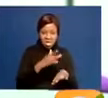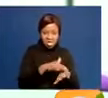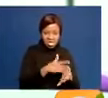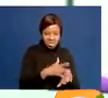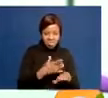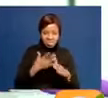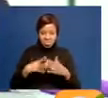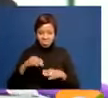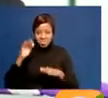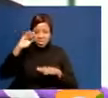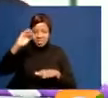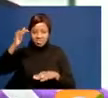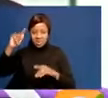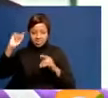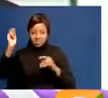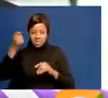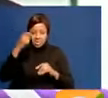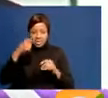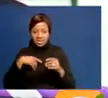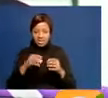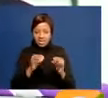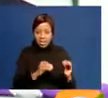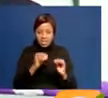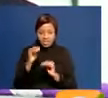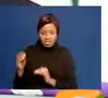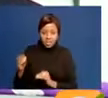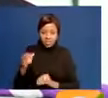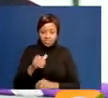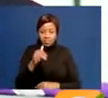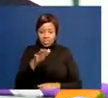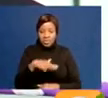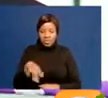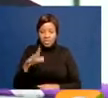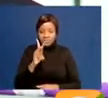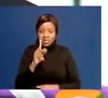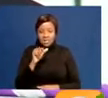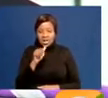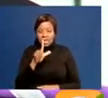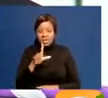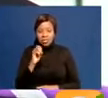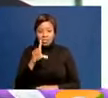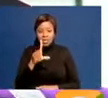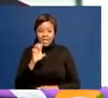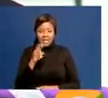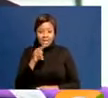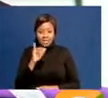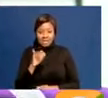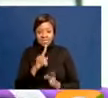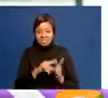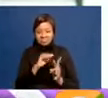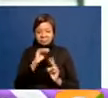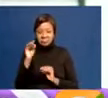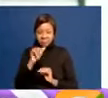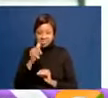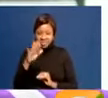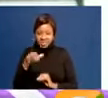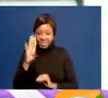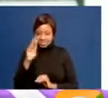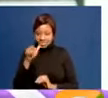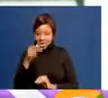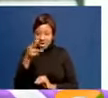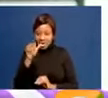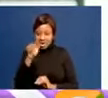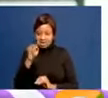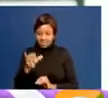Mount Kenya were moved out of Kaloleni and Makongeni into Bahati, Tom Mboya, a young man